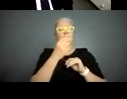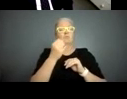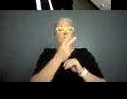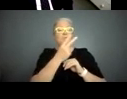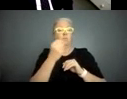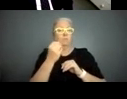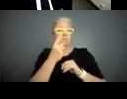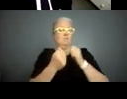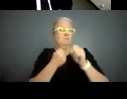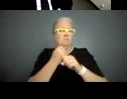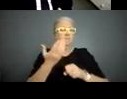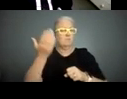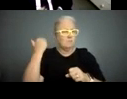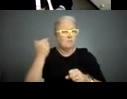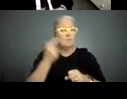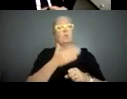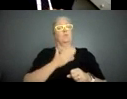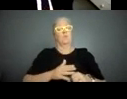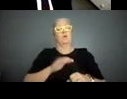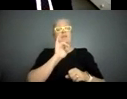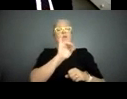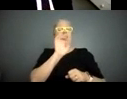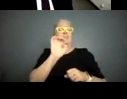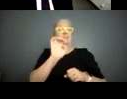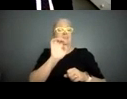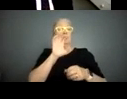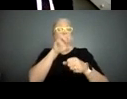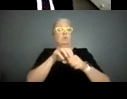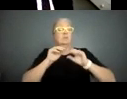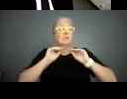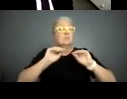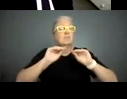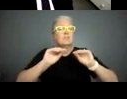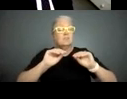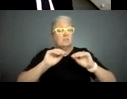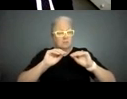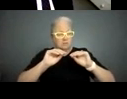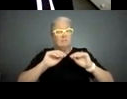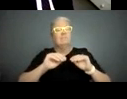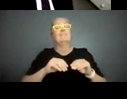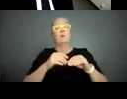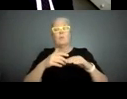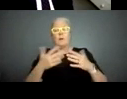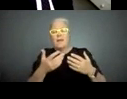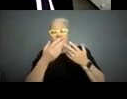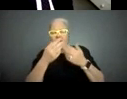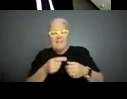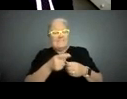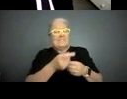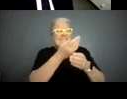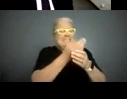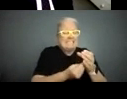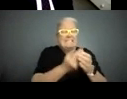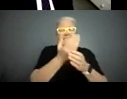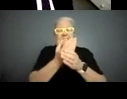of inclusive education to a great extent by taking care of some of the gaps that existed. Now we have